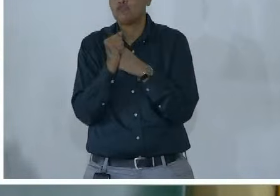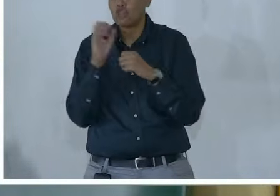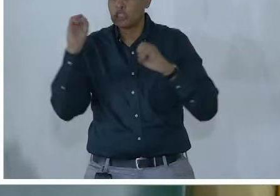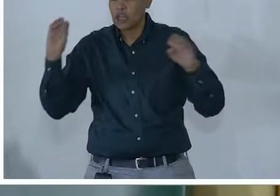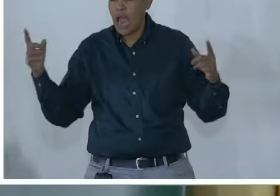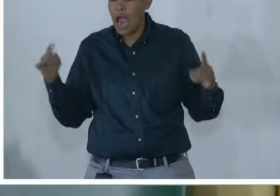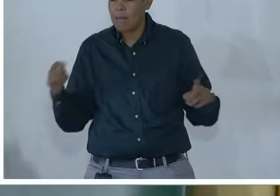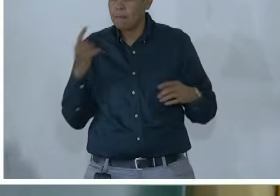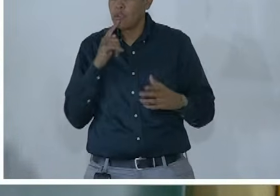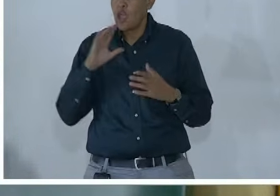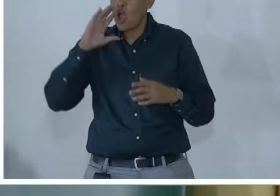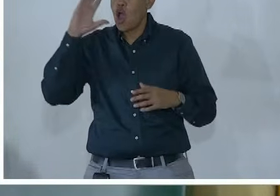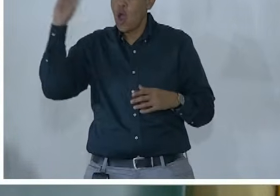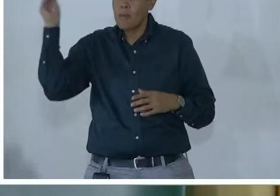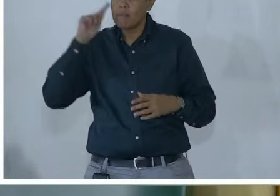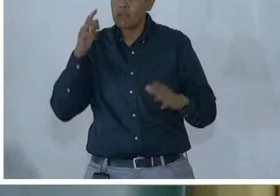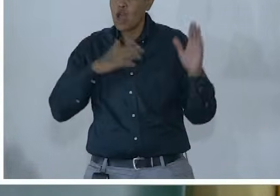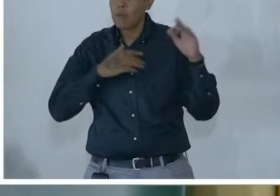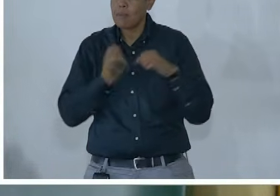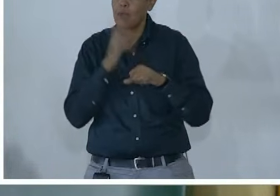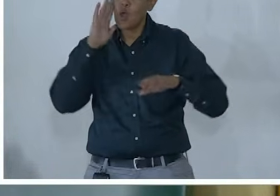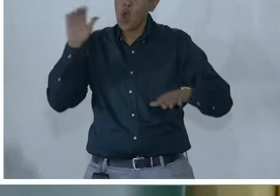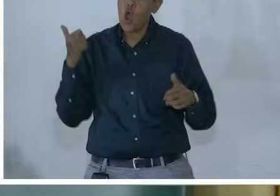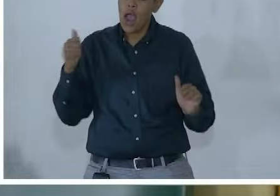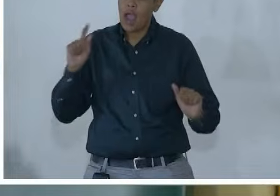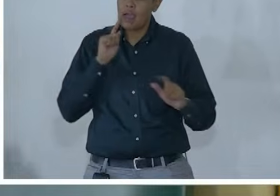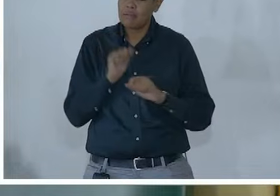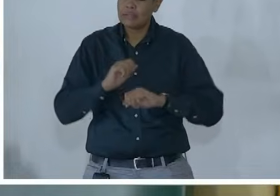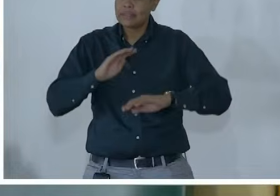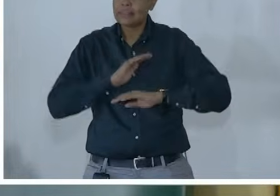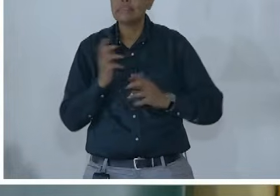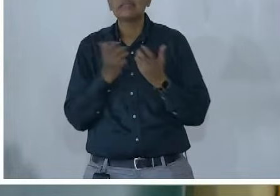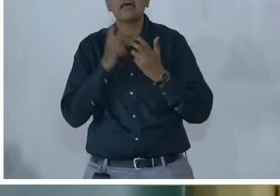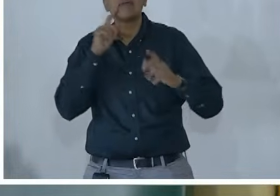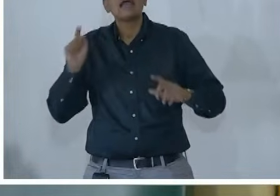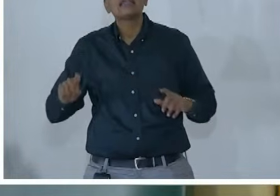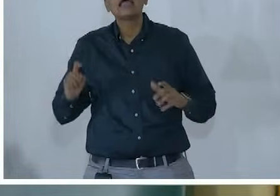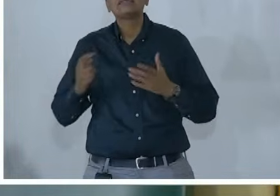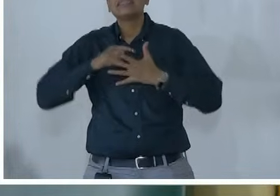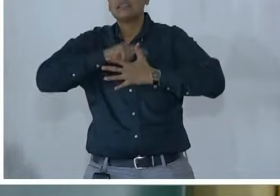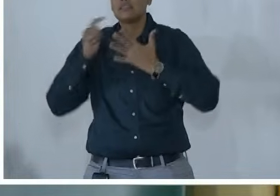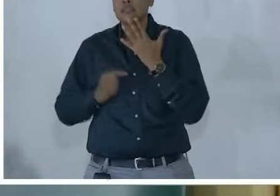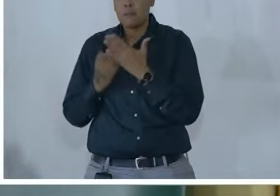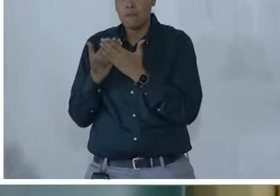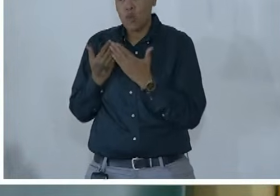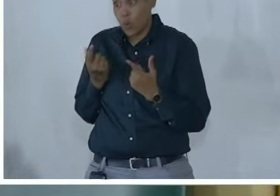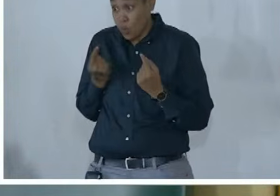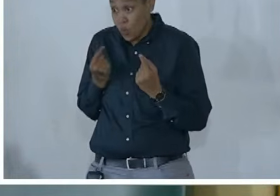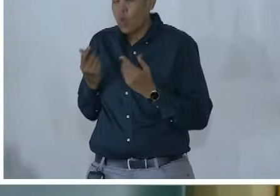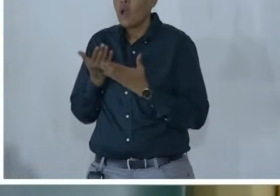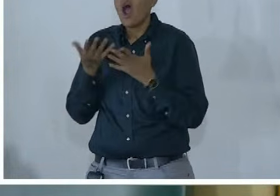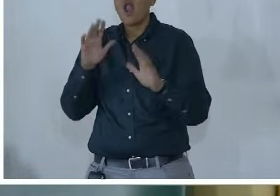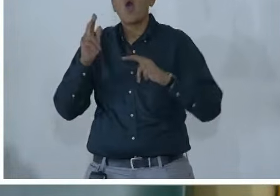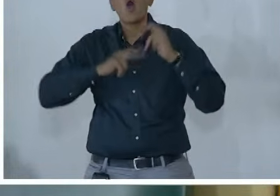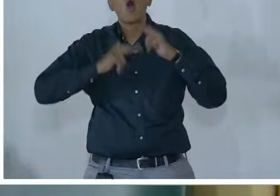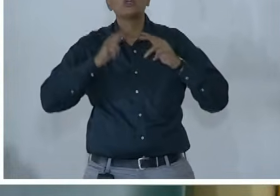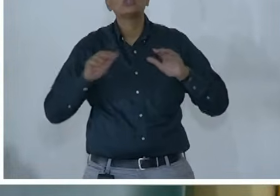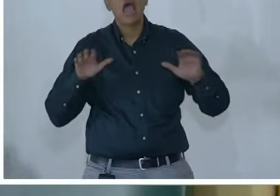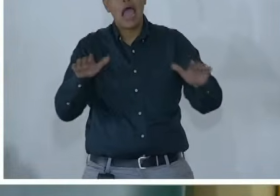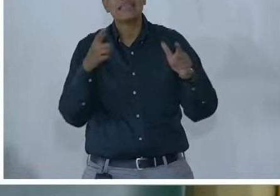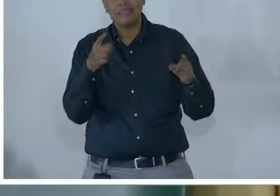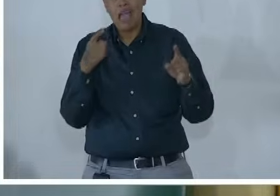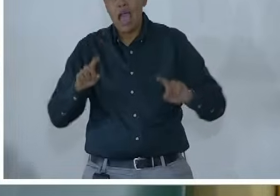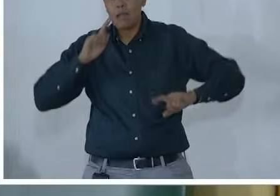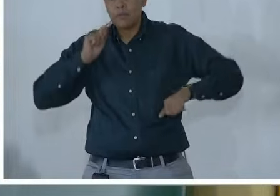The company has committed to making every effort to satisfy the necessary preconditions to allow construction activities